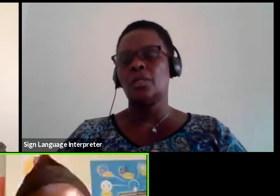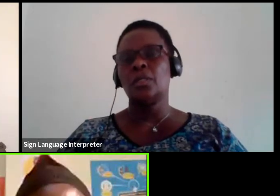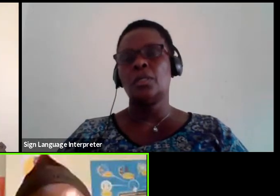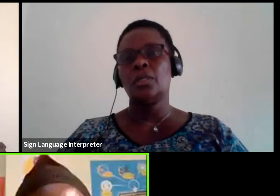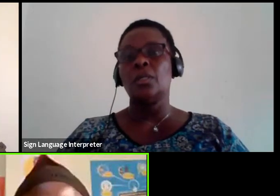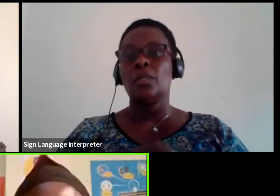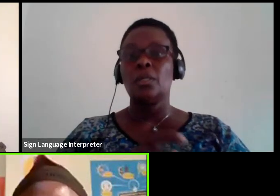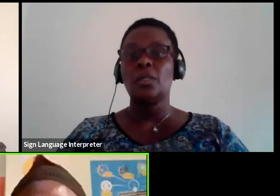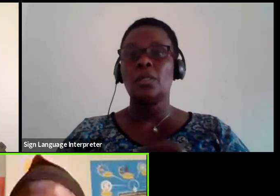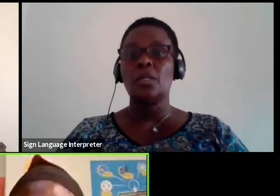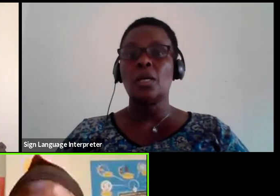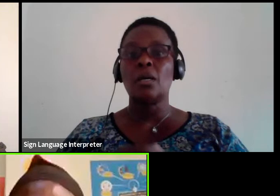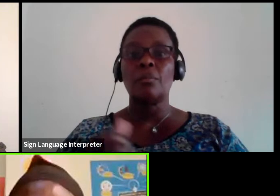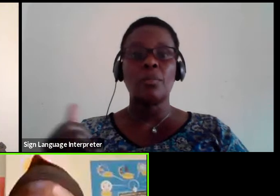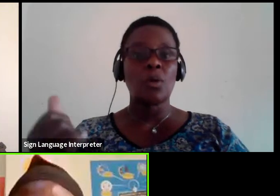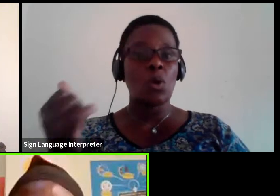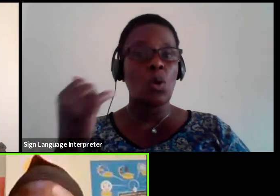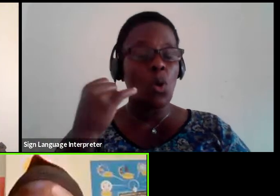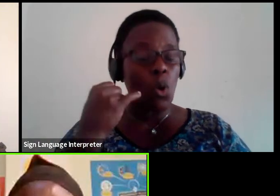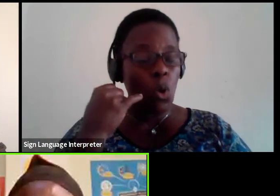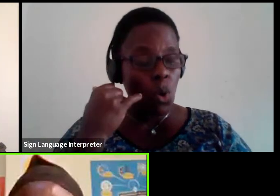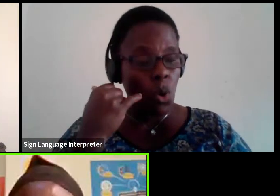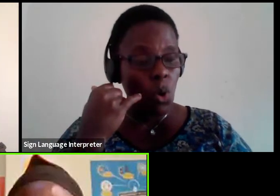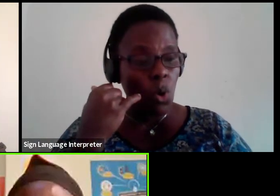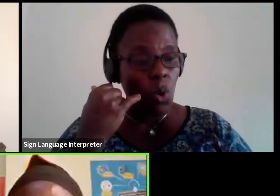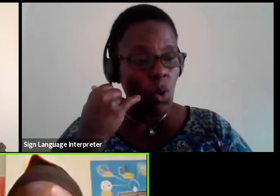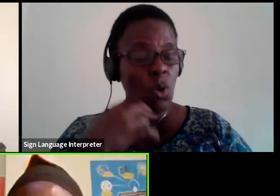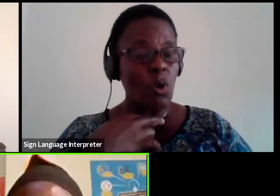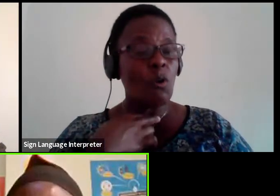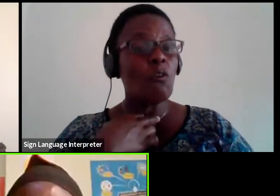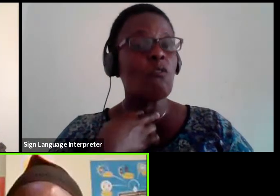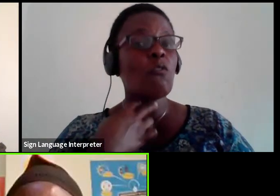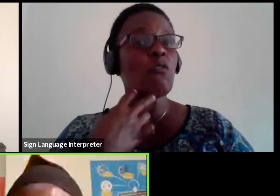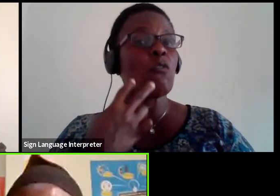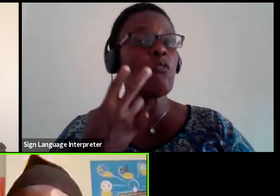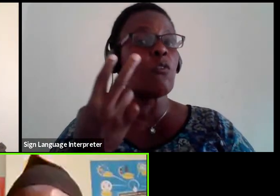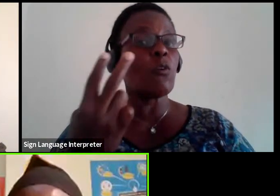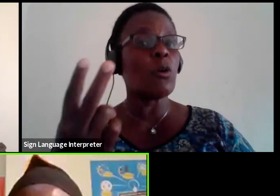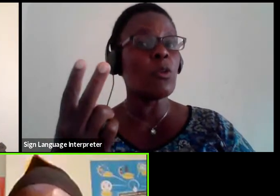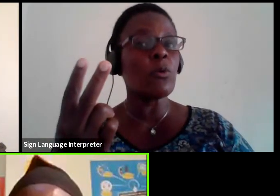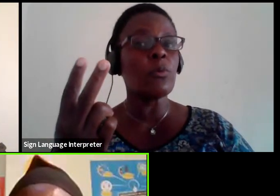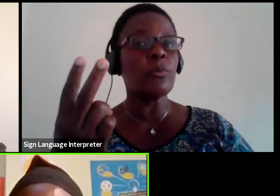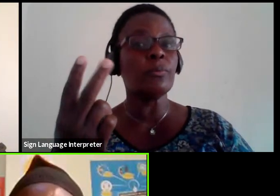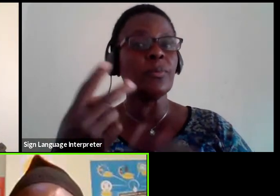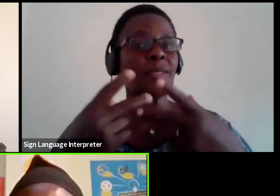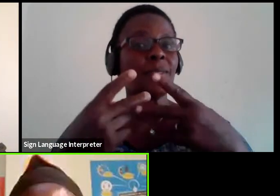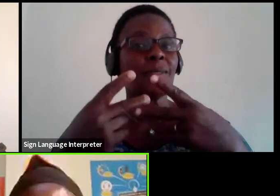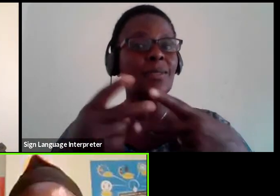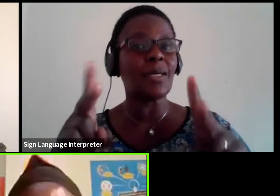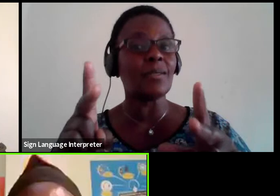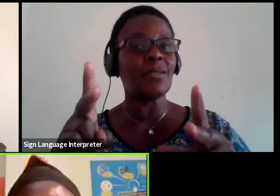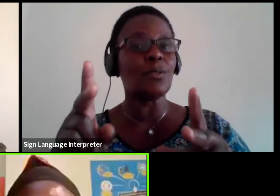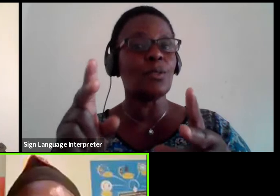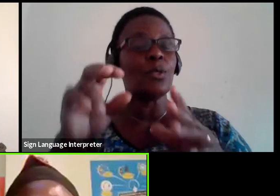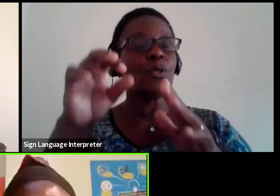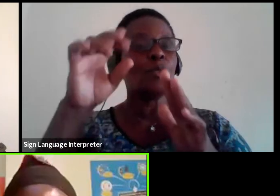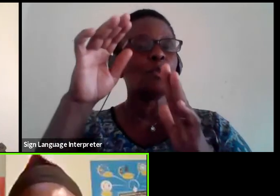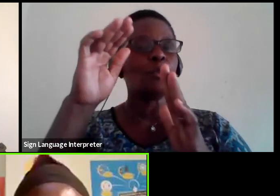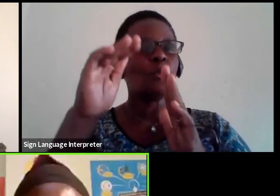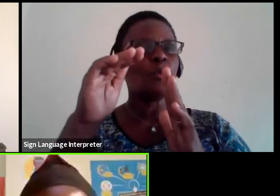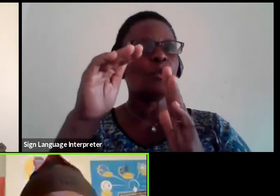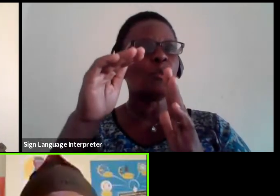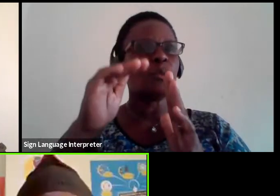the volume of the call start to drop, and then you check your device, and at